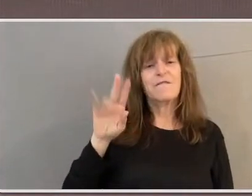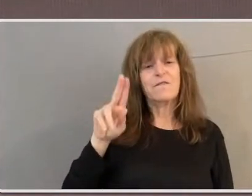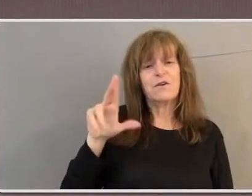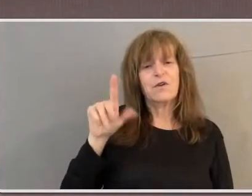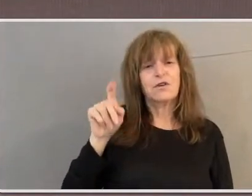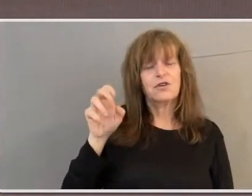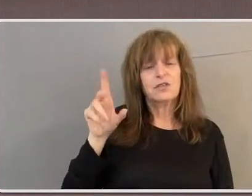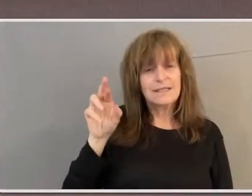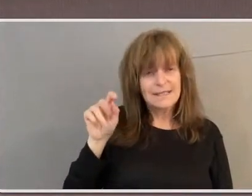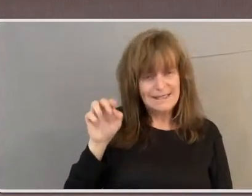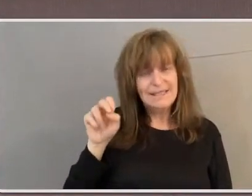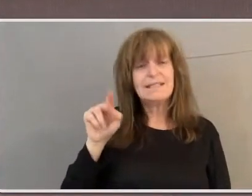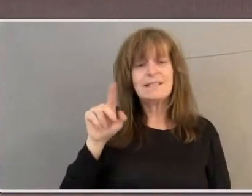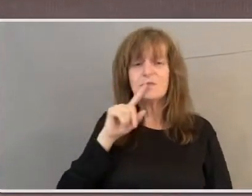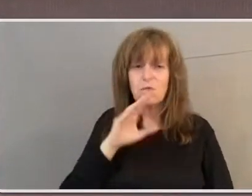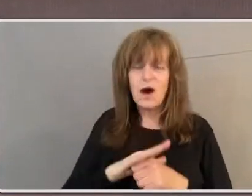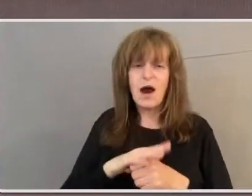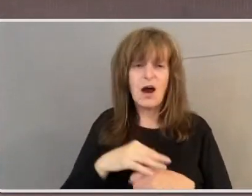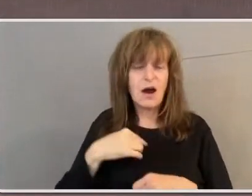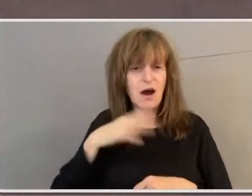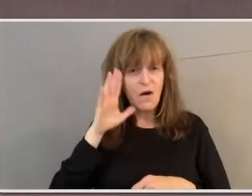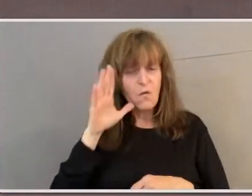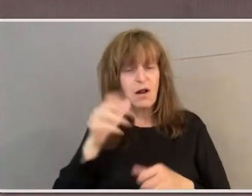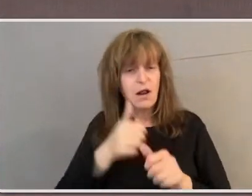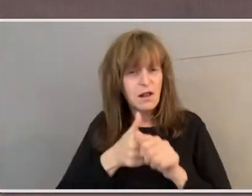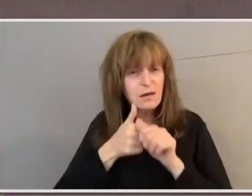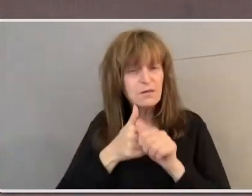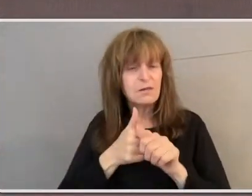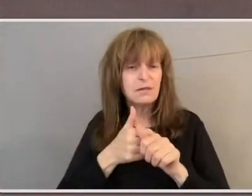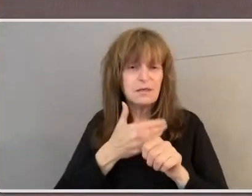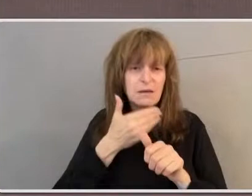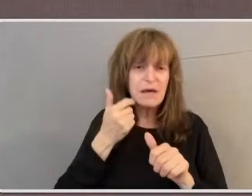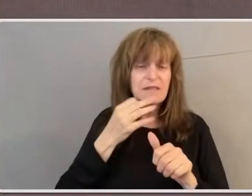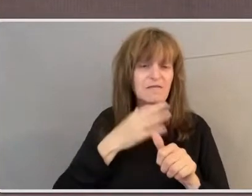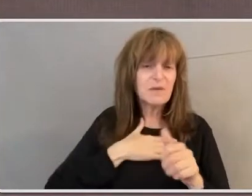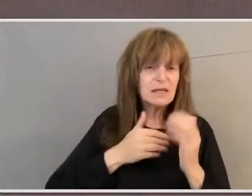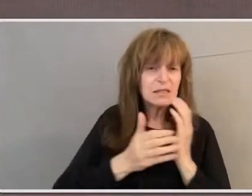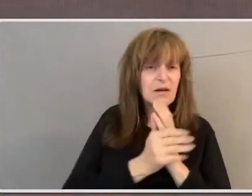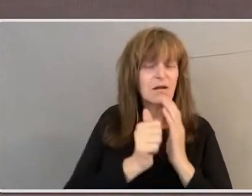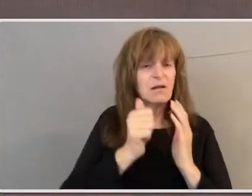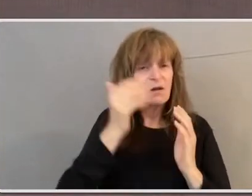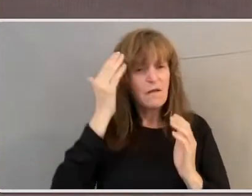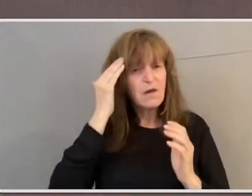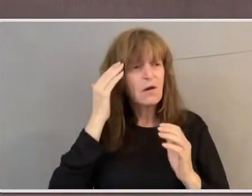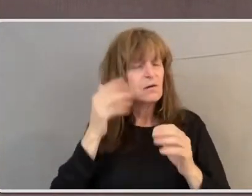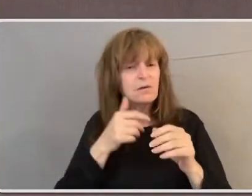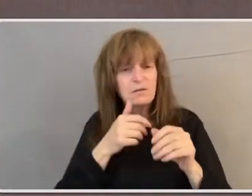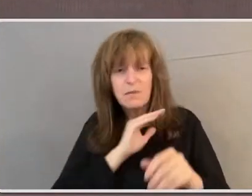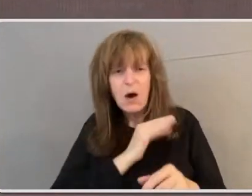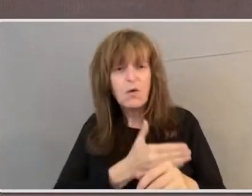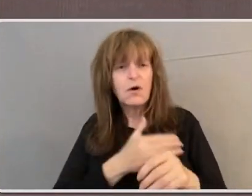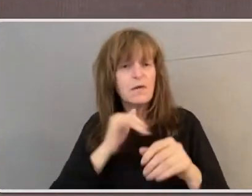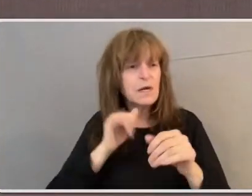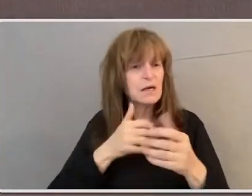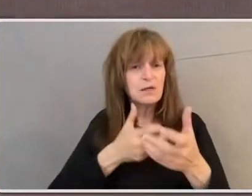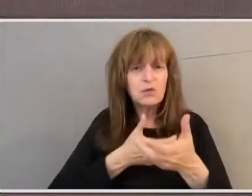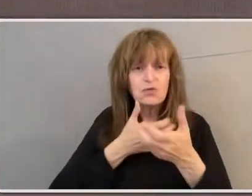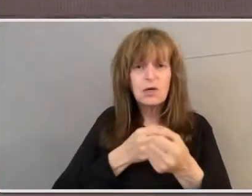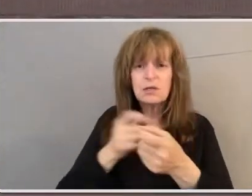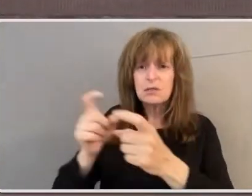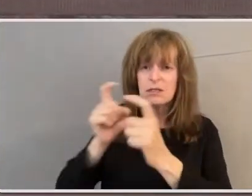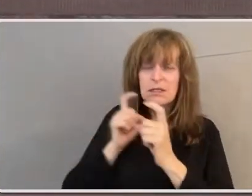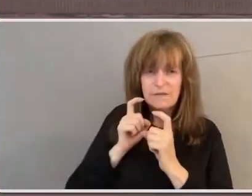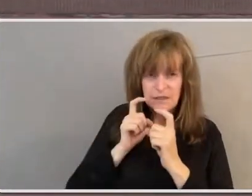execute the powers and trusts reposed in me as Minister of Children, Community and Social Services of the Province